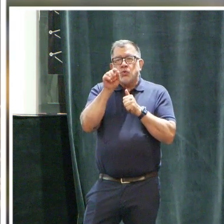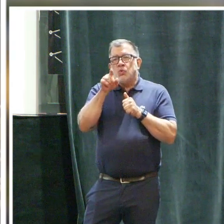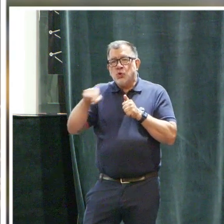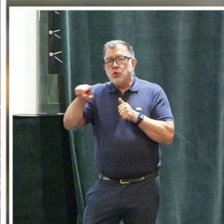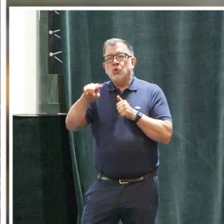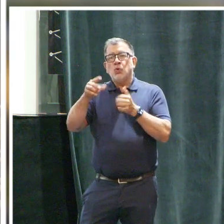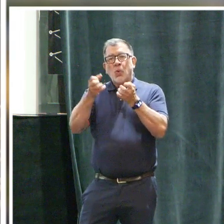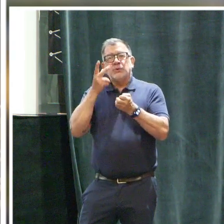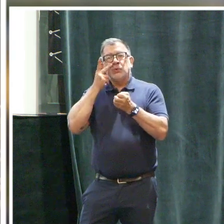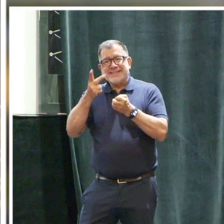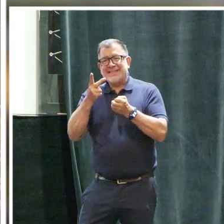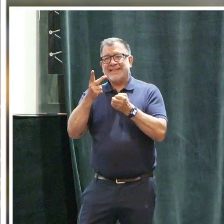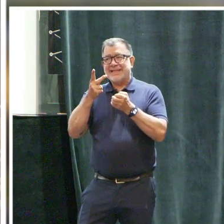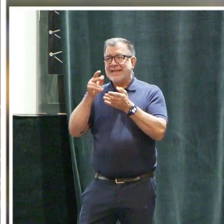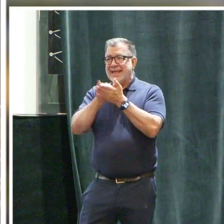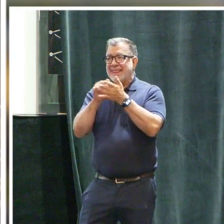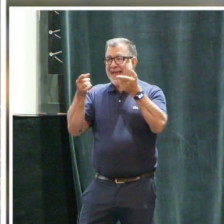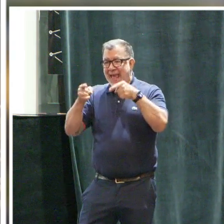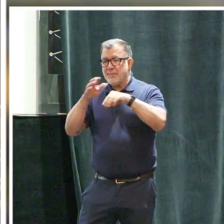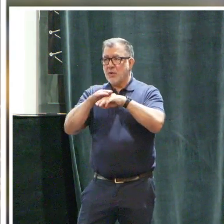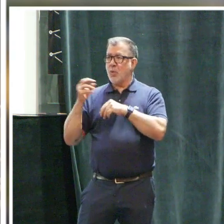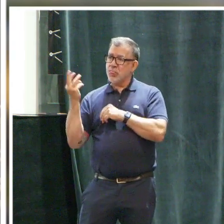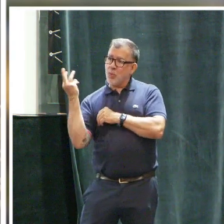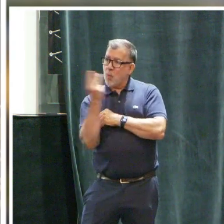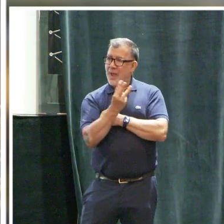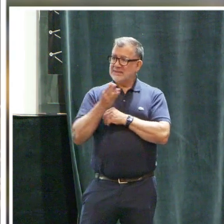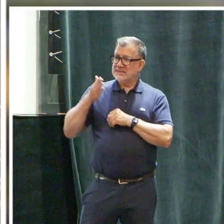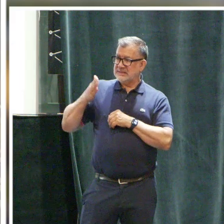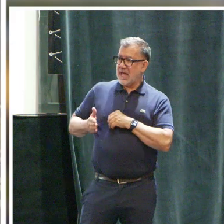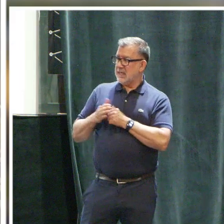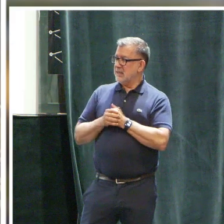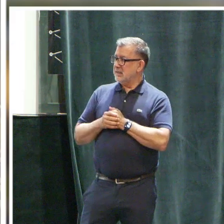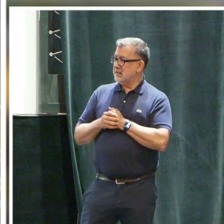west side, assuming you, for example, going to get that commission?